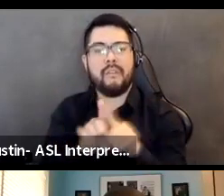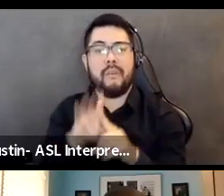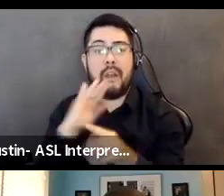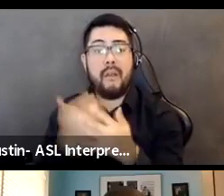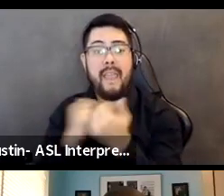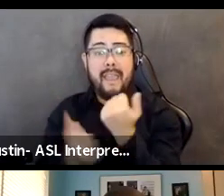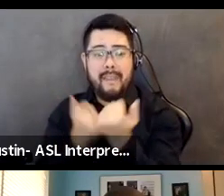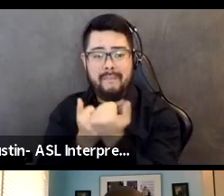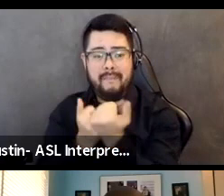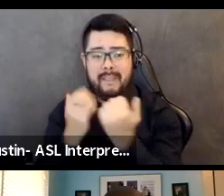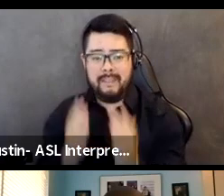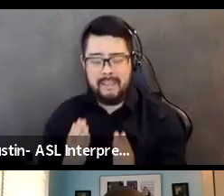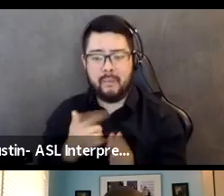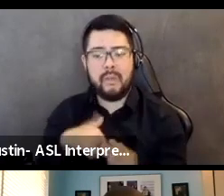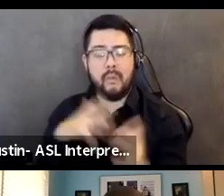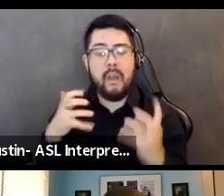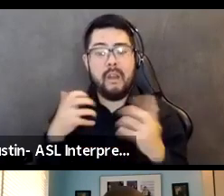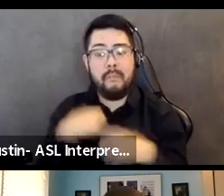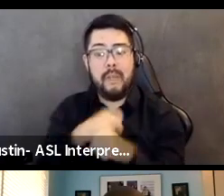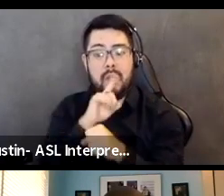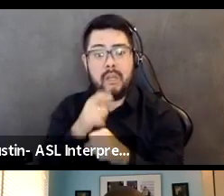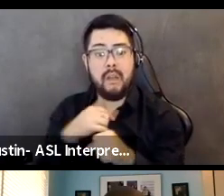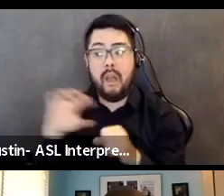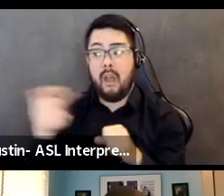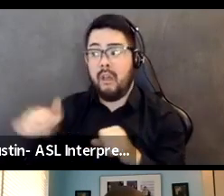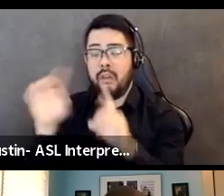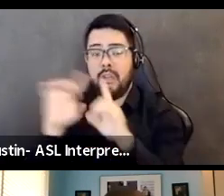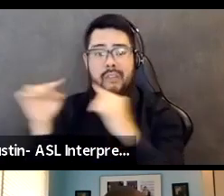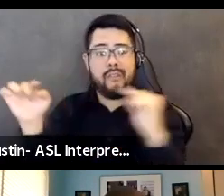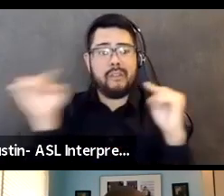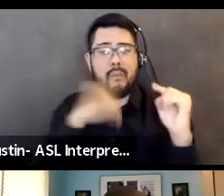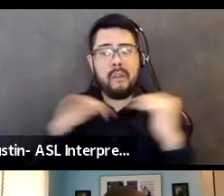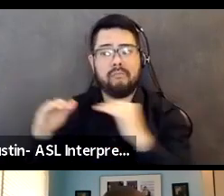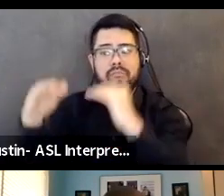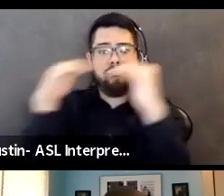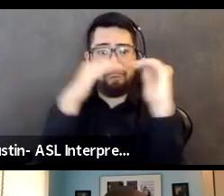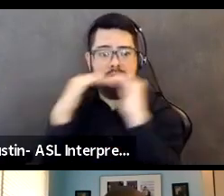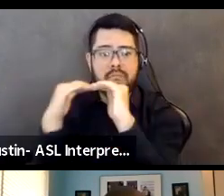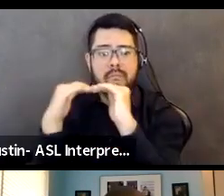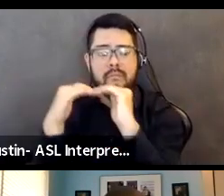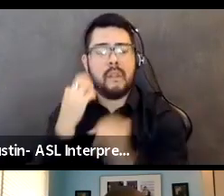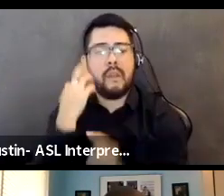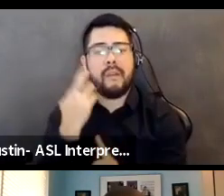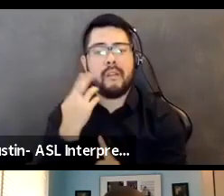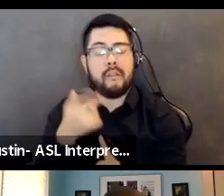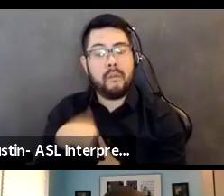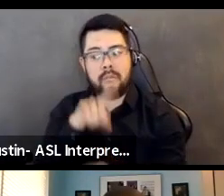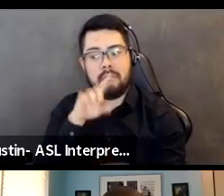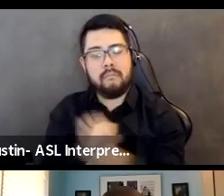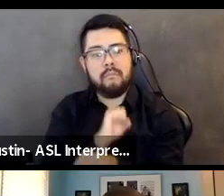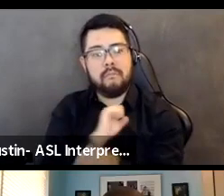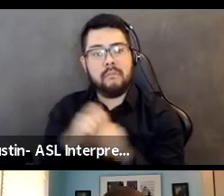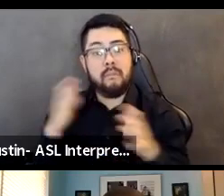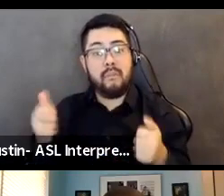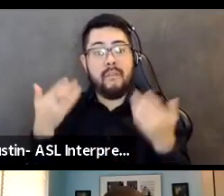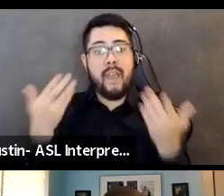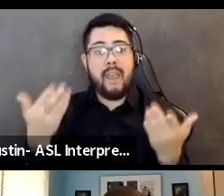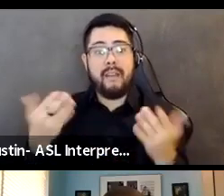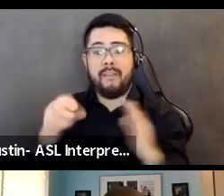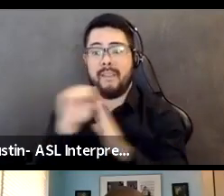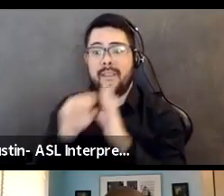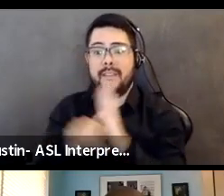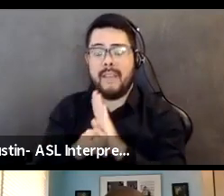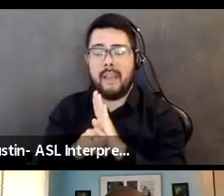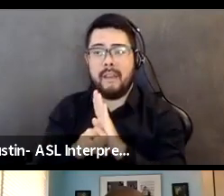ensure that we get our equitable share of the revenue to ensure that we actually provide this statement that